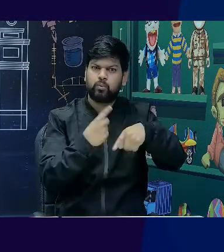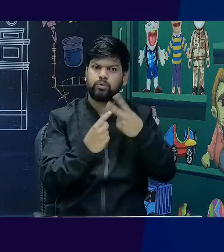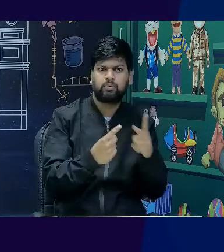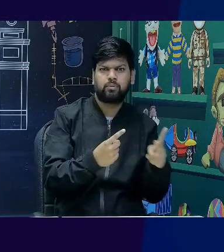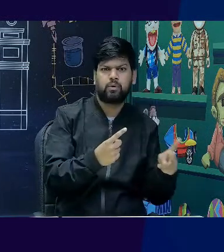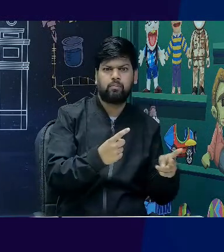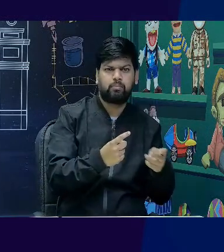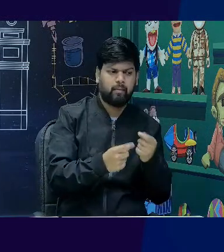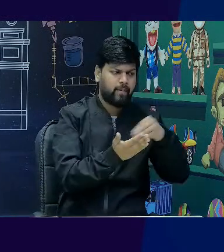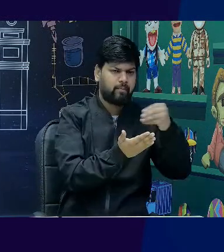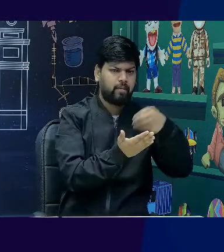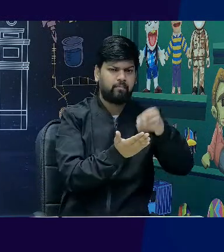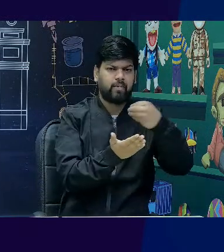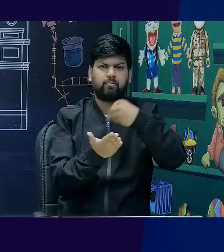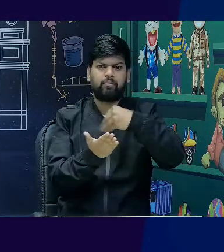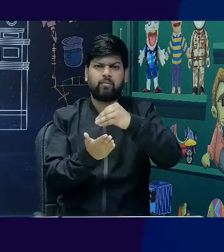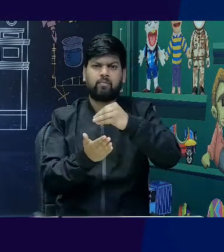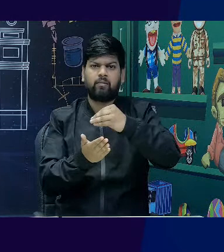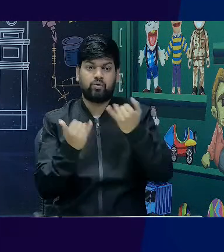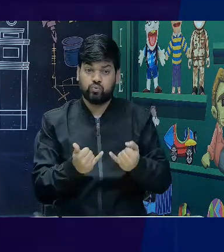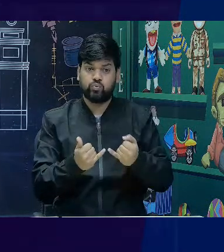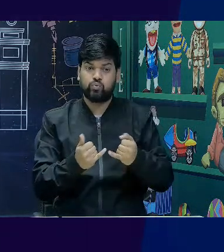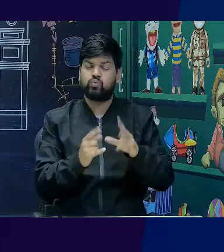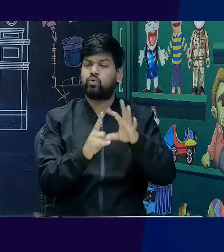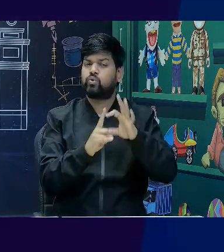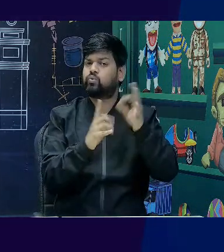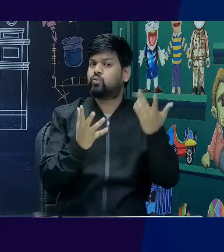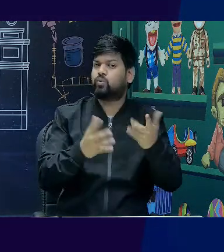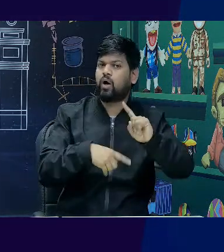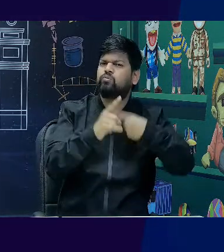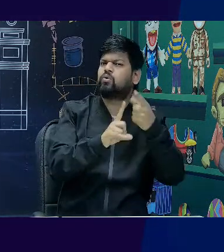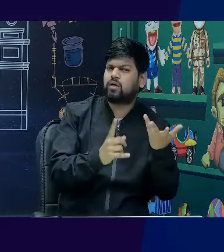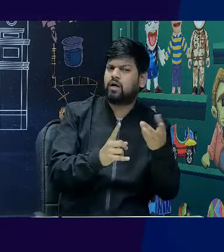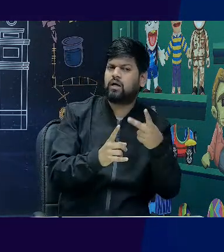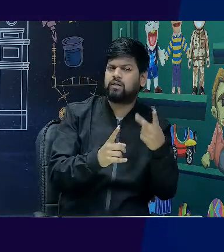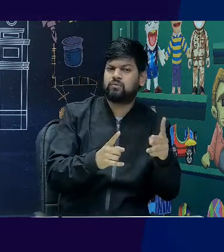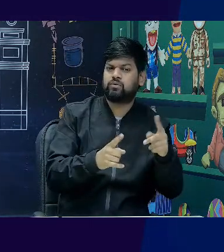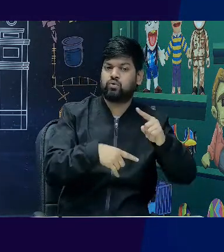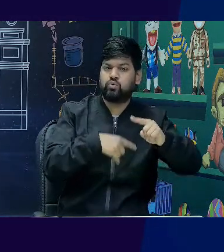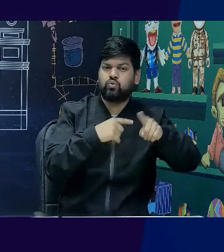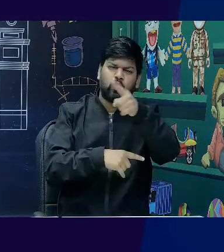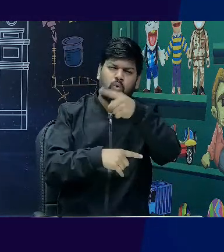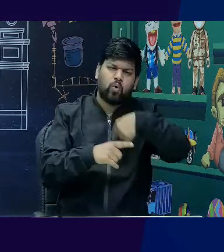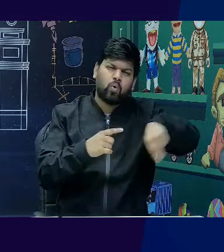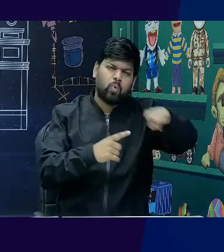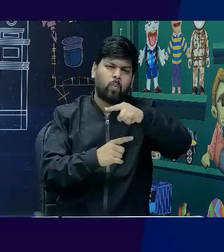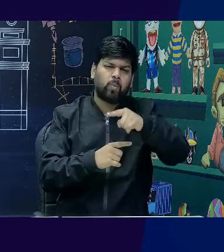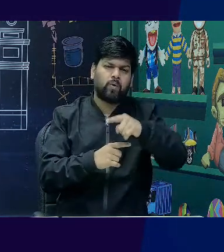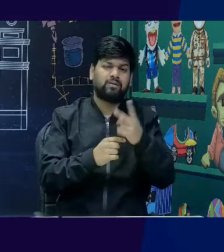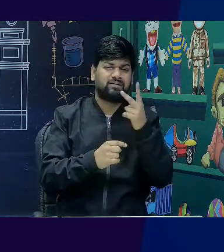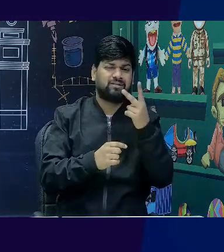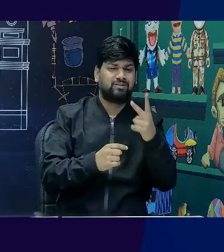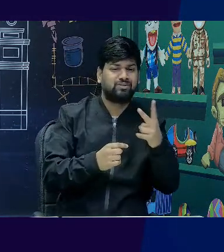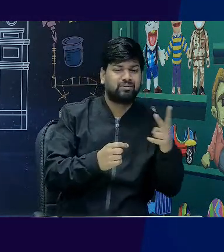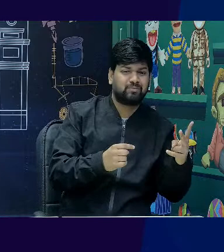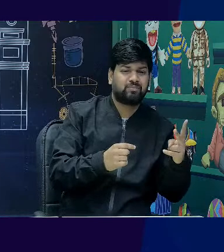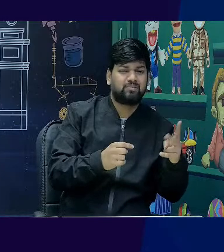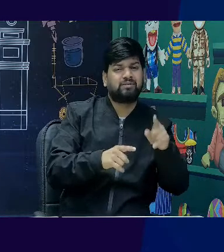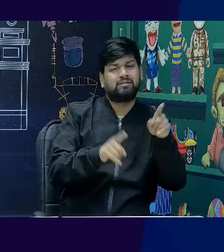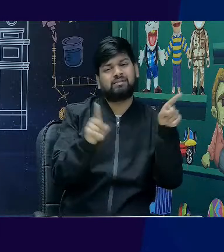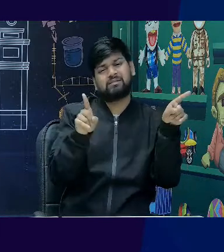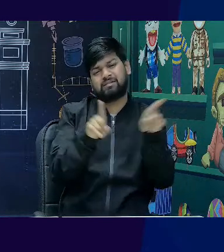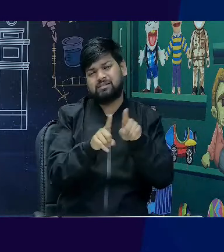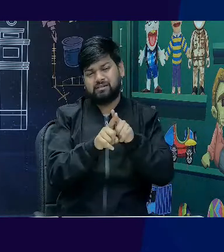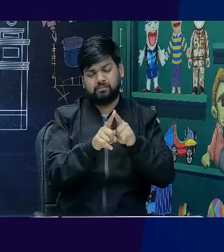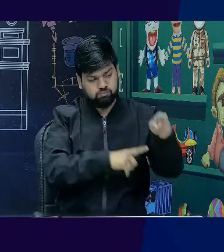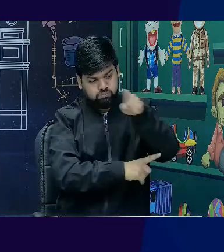today while preparing for tomorrow. Budgeting will help you achieve your goals and prepare you for unexpected bumps in the road. So what goes